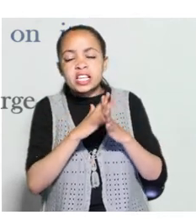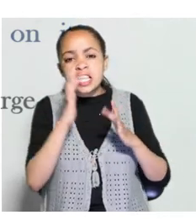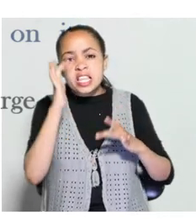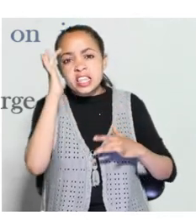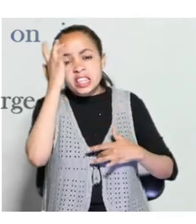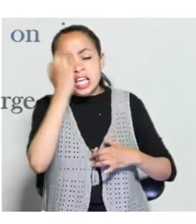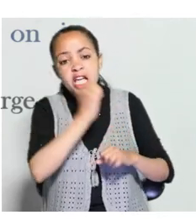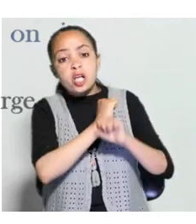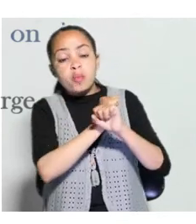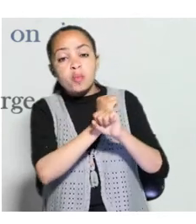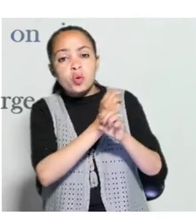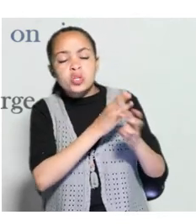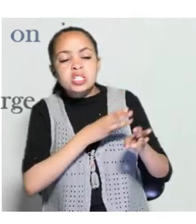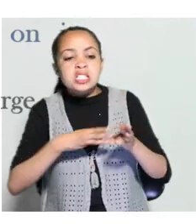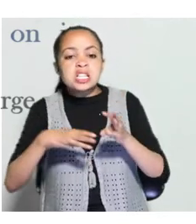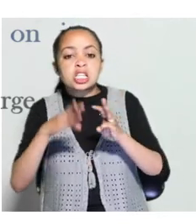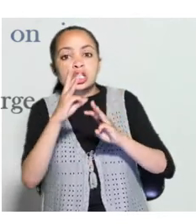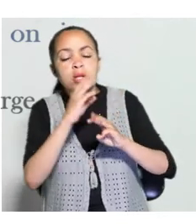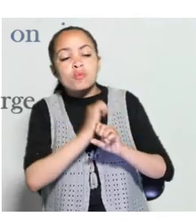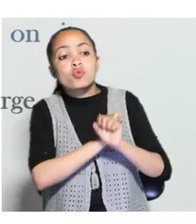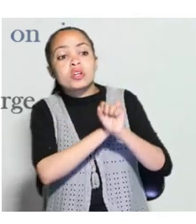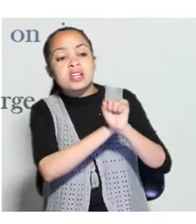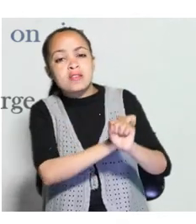to defend against pathogen.